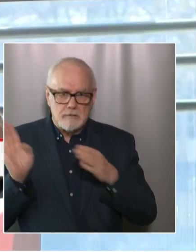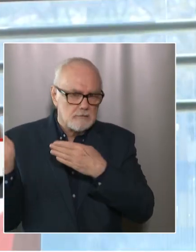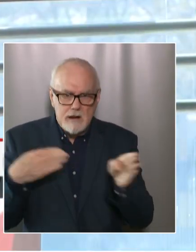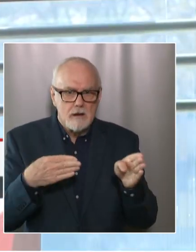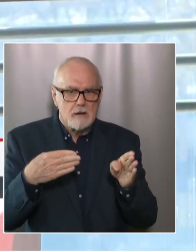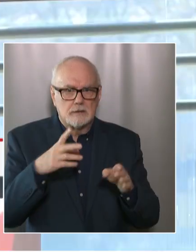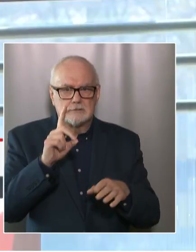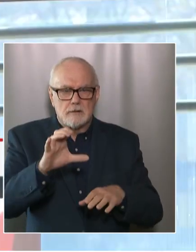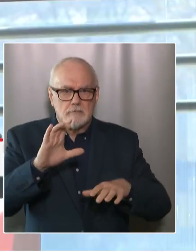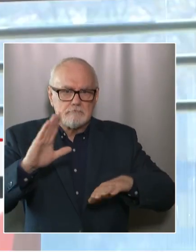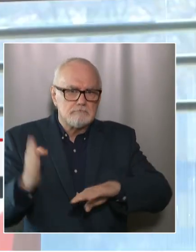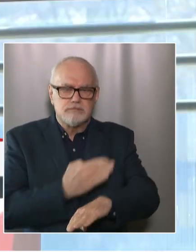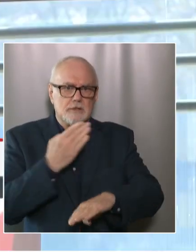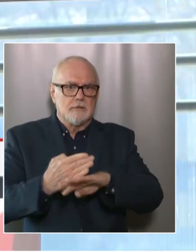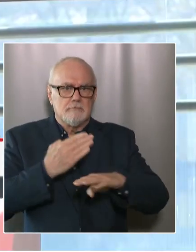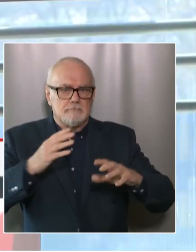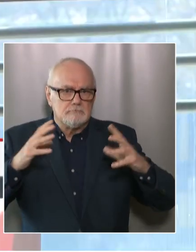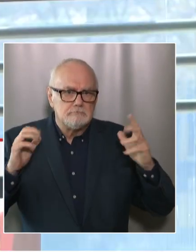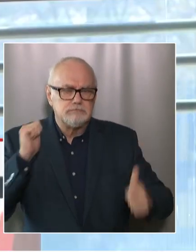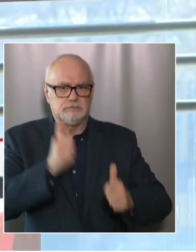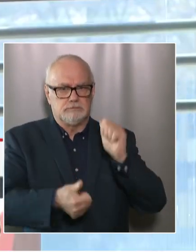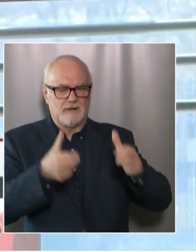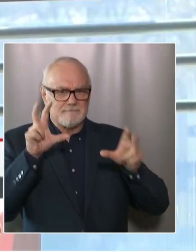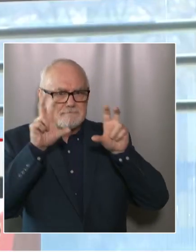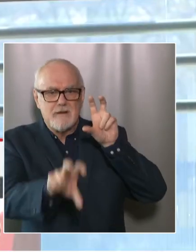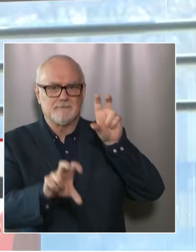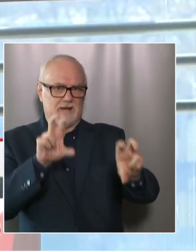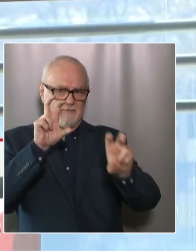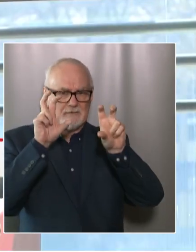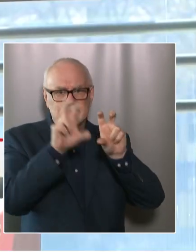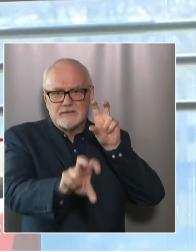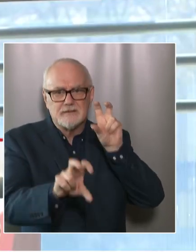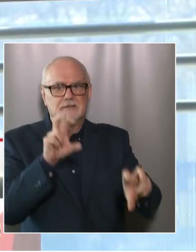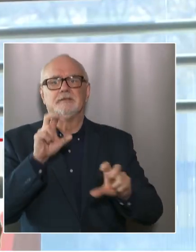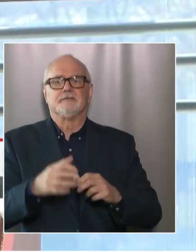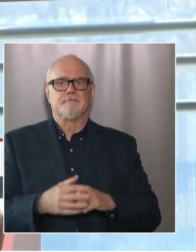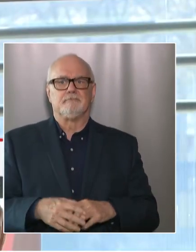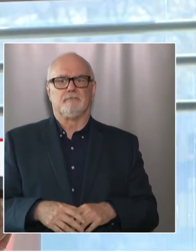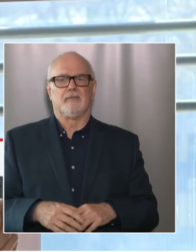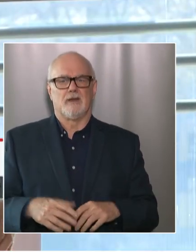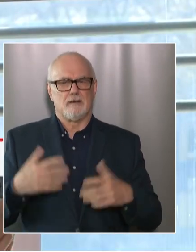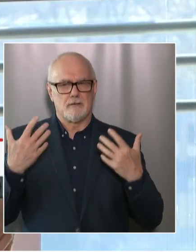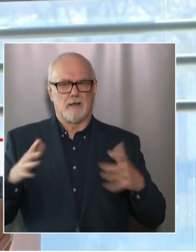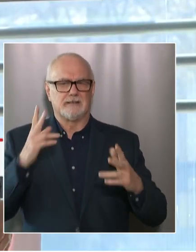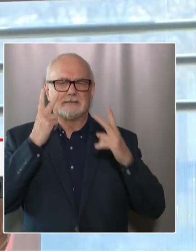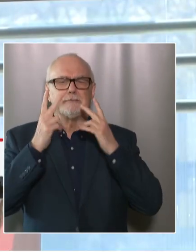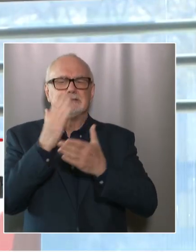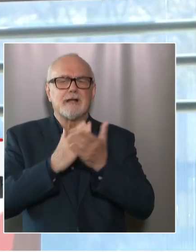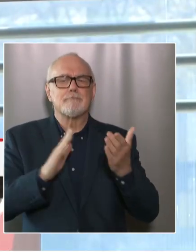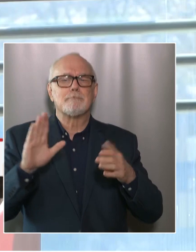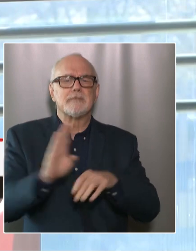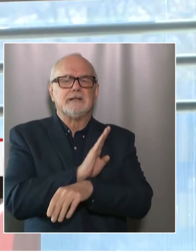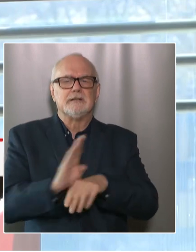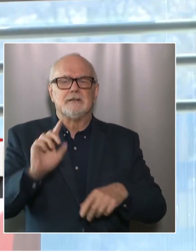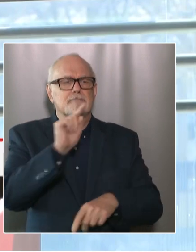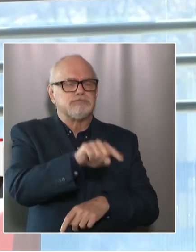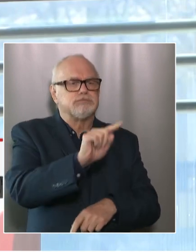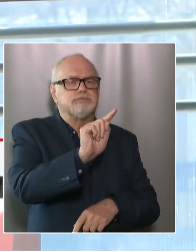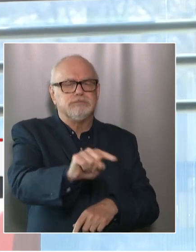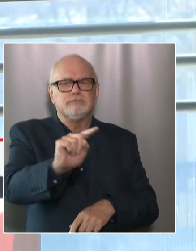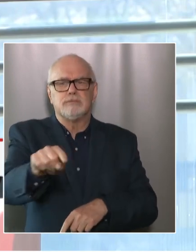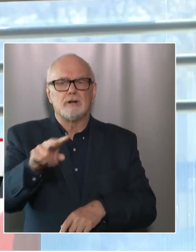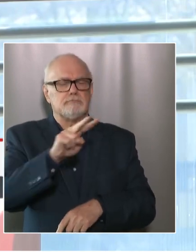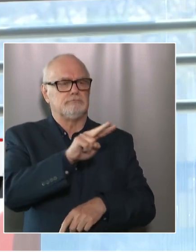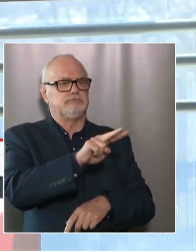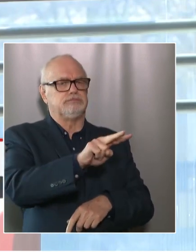we're already seeing some of that energy, and I think there are investors who can